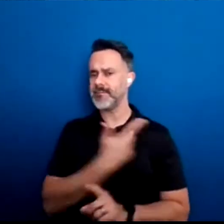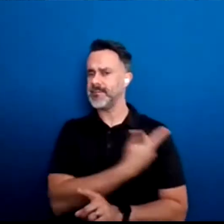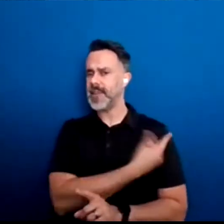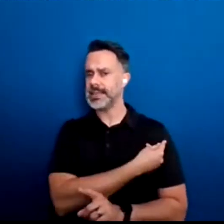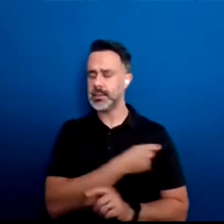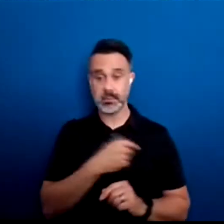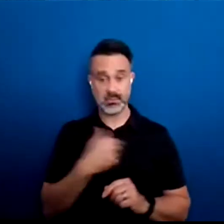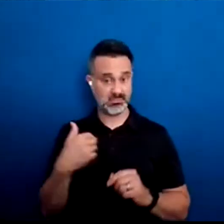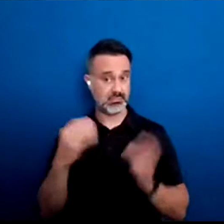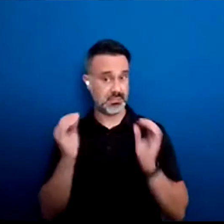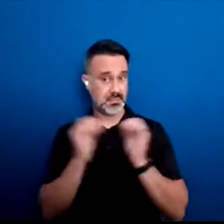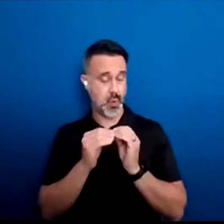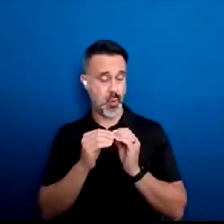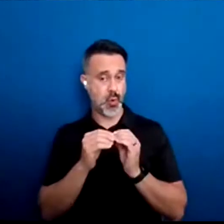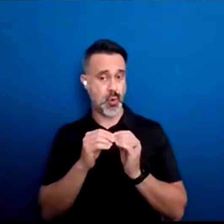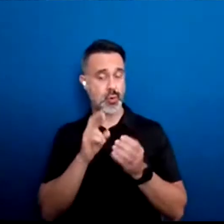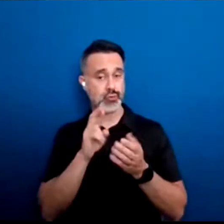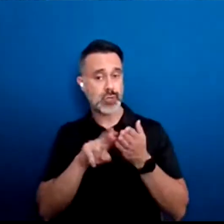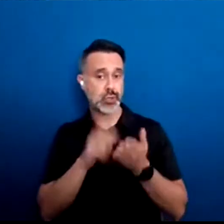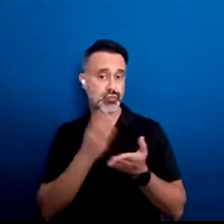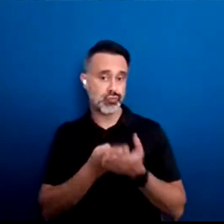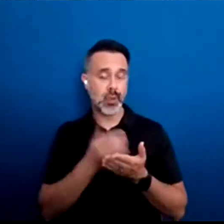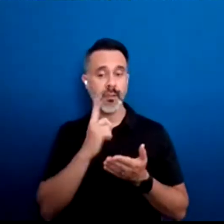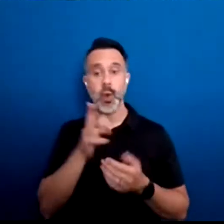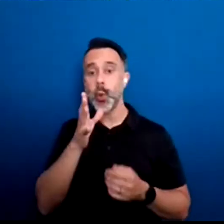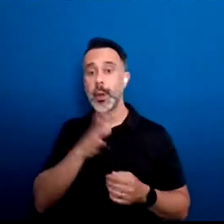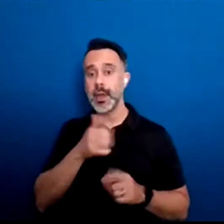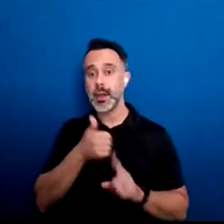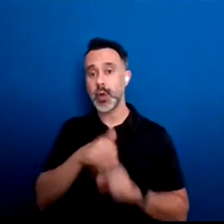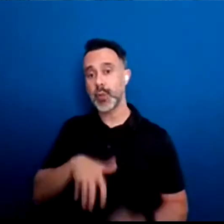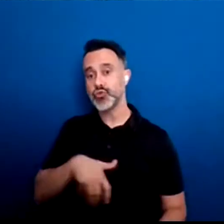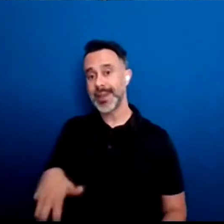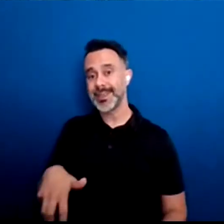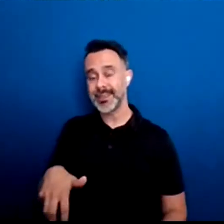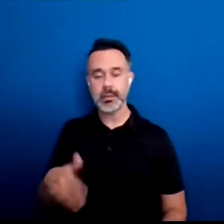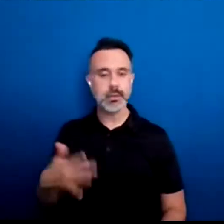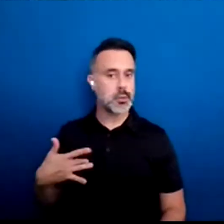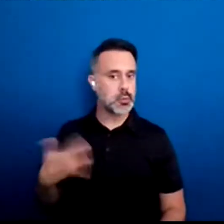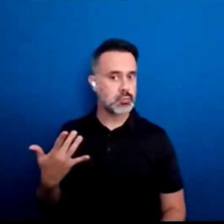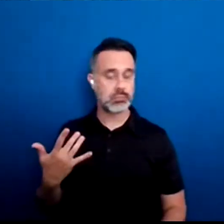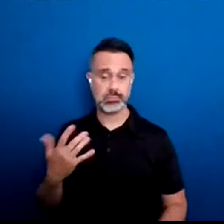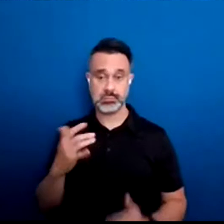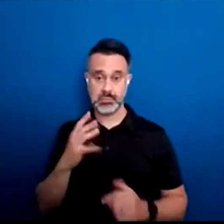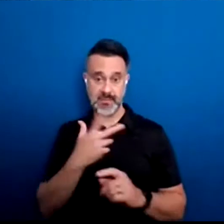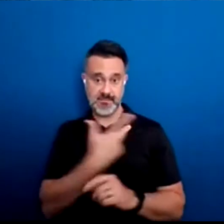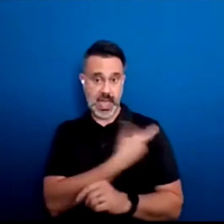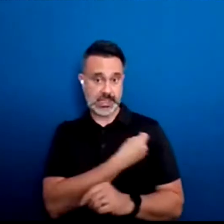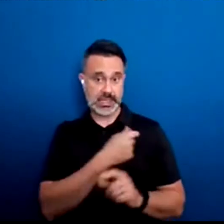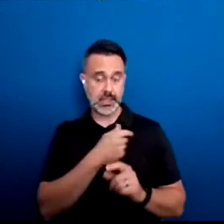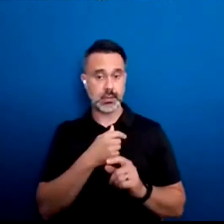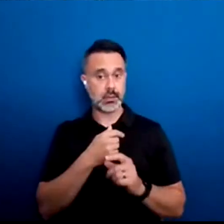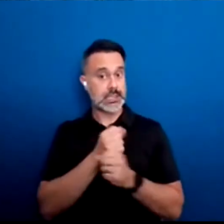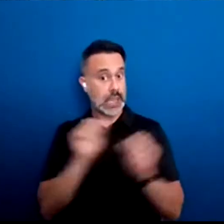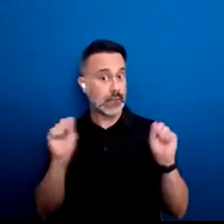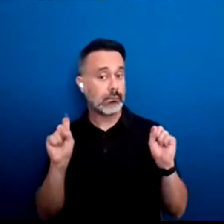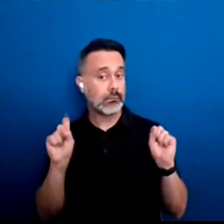studies on the safety of the vaccine for women who are pregnant? Is the vaccine considered to be completely safe for women